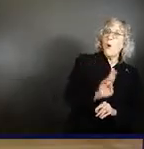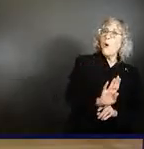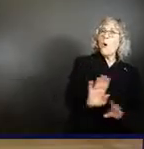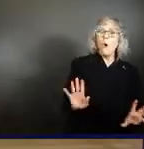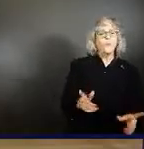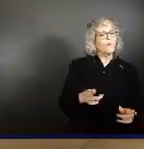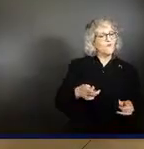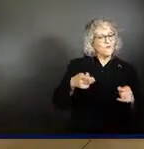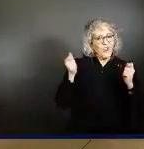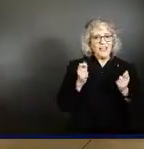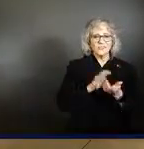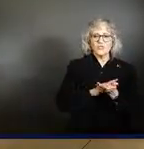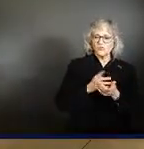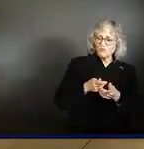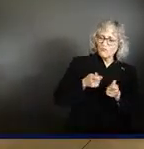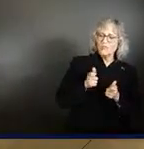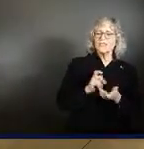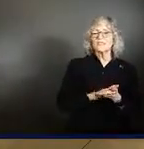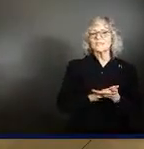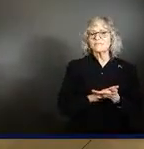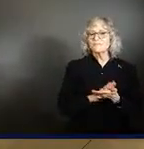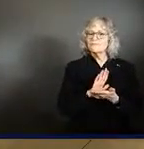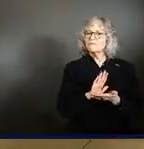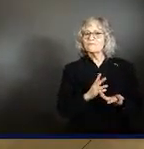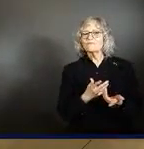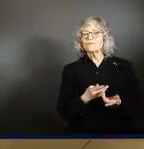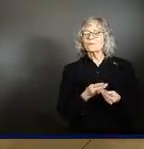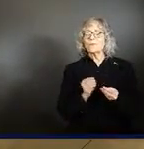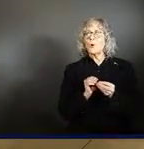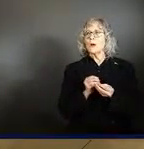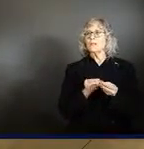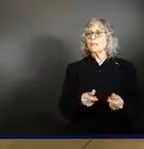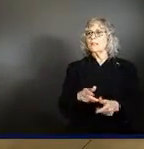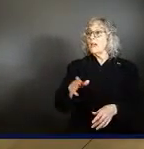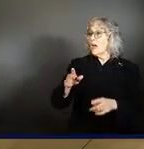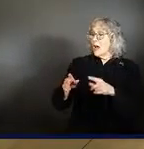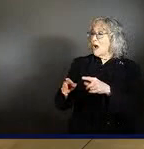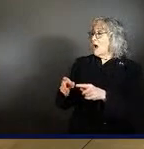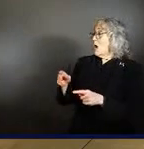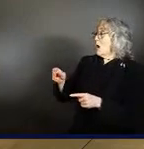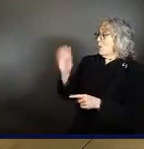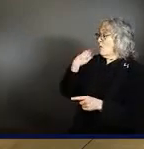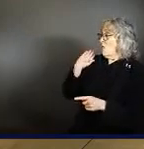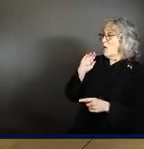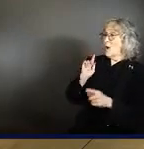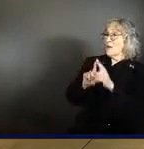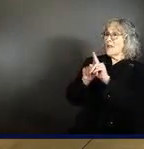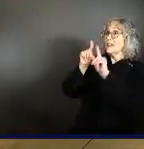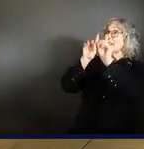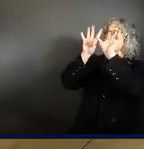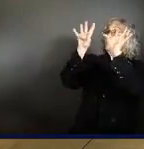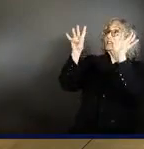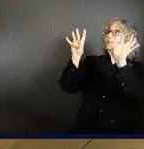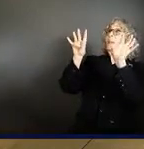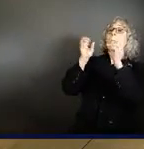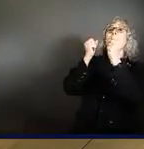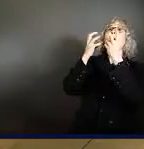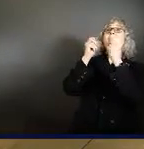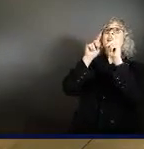much more efficiently. So yeah, and I'll add that deep field image that we saw with all the galaxies in it, that was taken